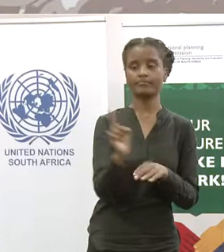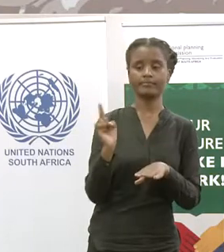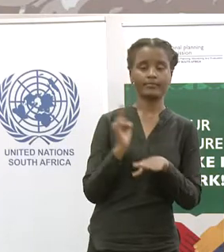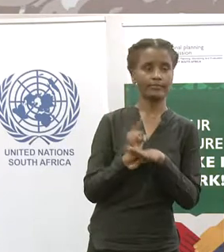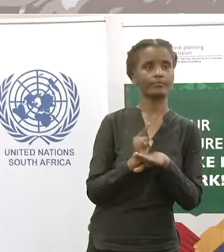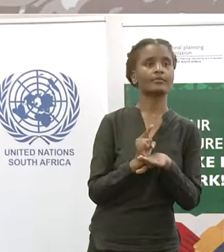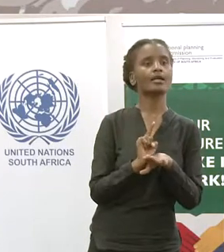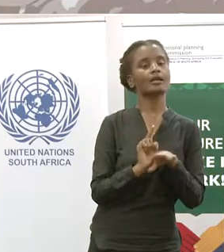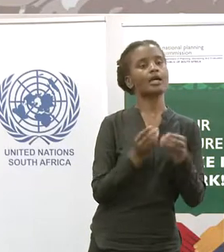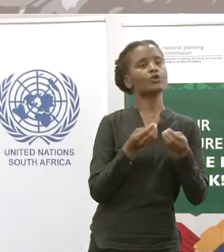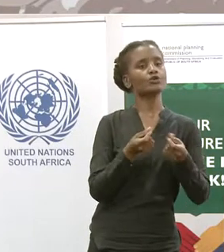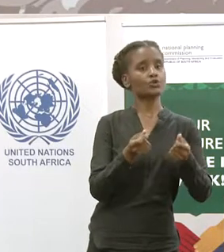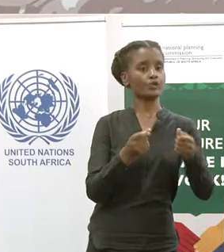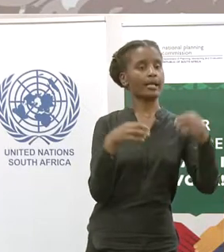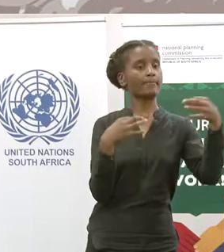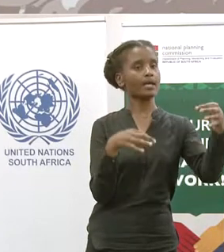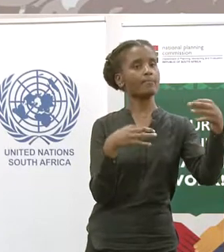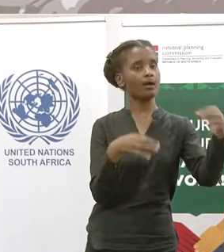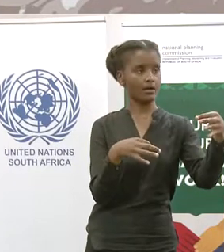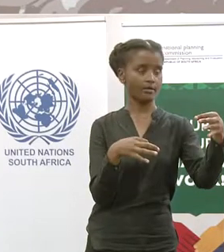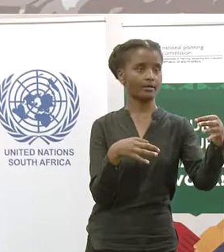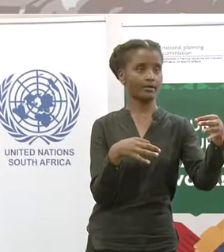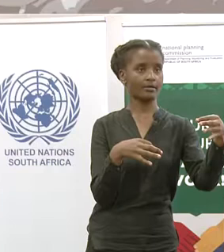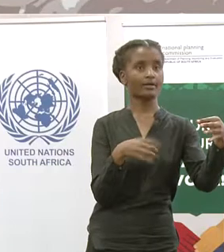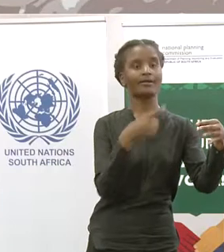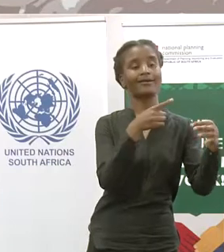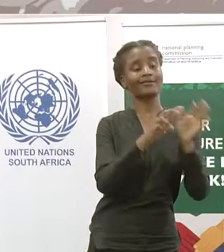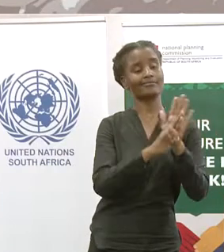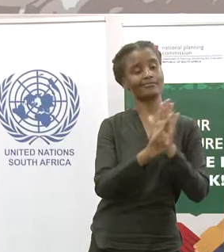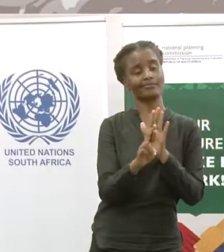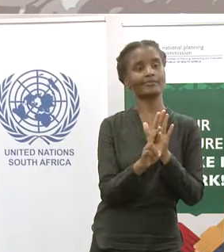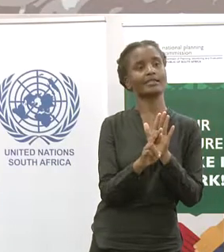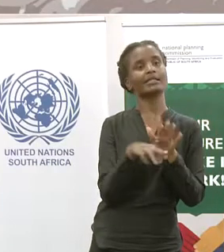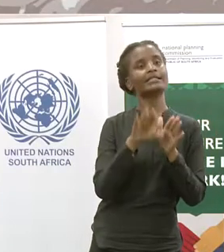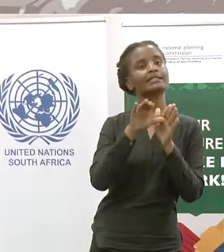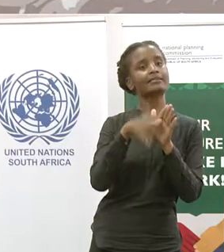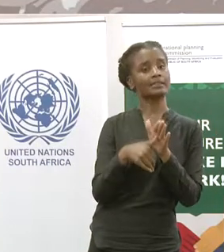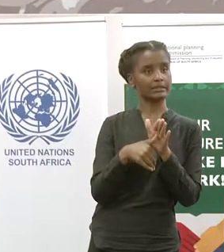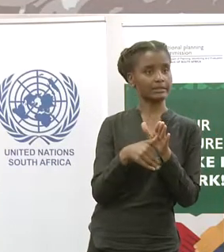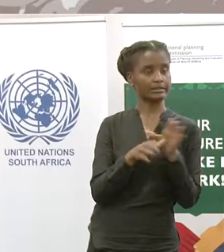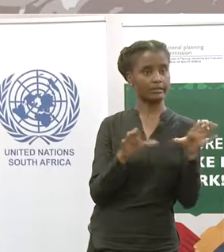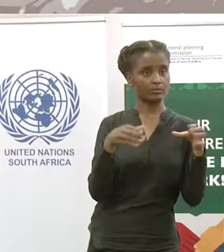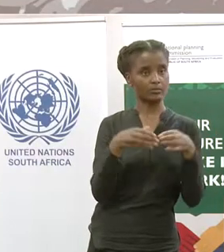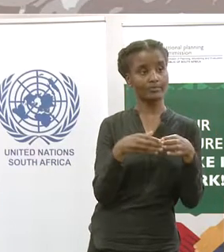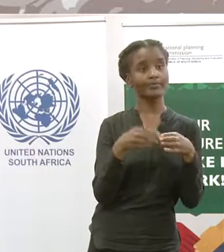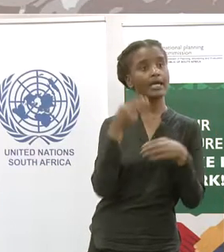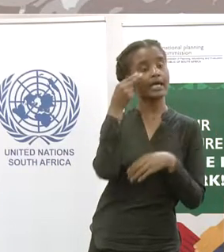Deputy Minister of Social Development and a veteran of the disability movement, I'm told, Ms.